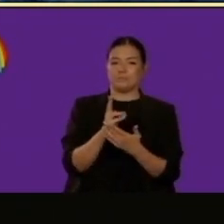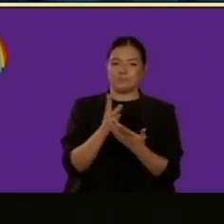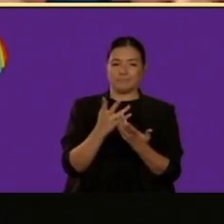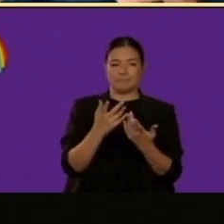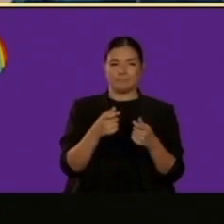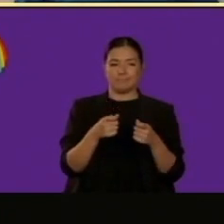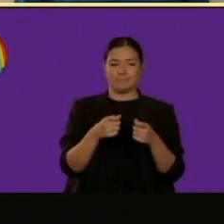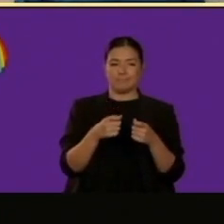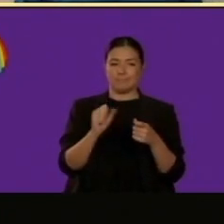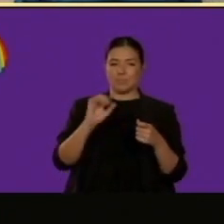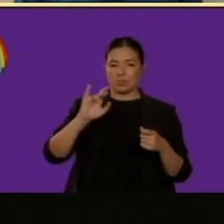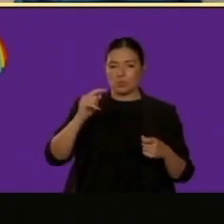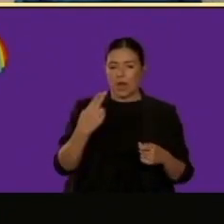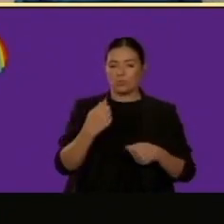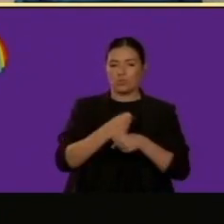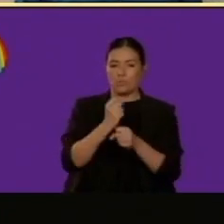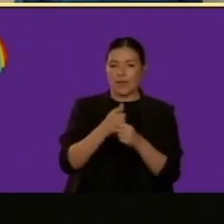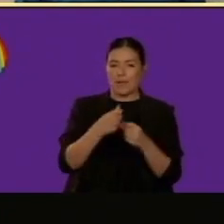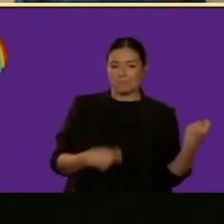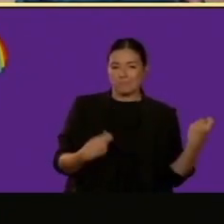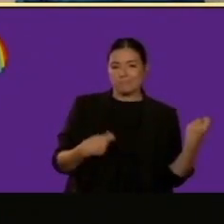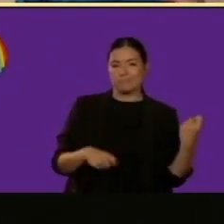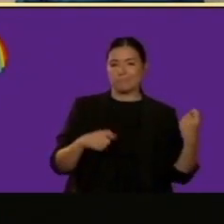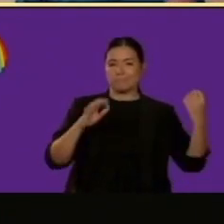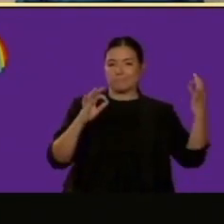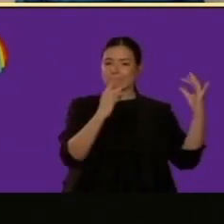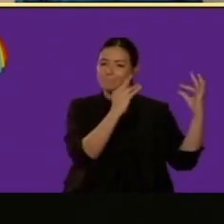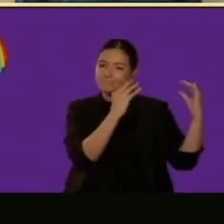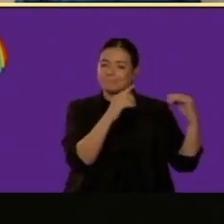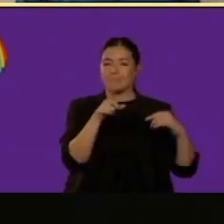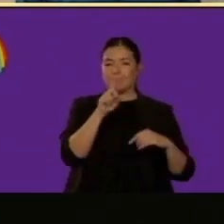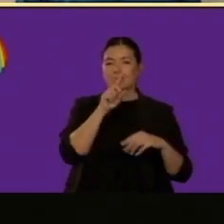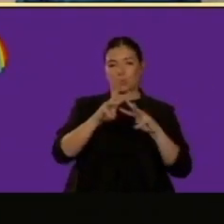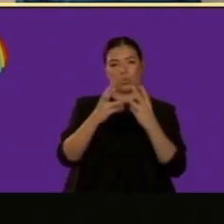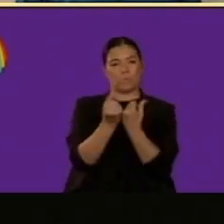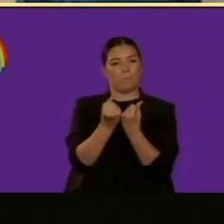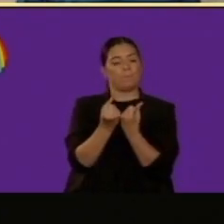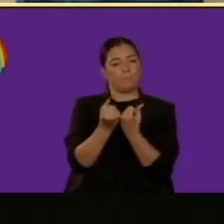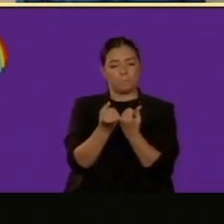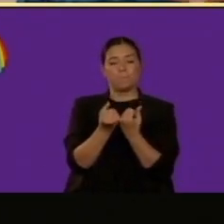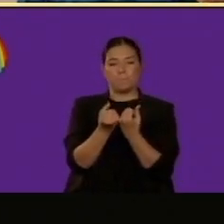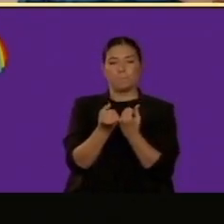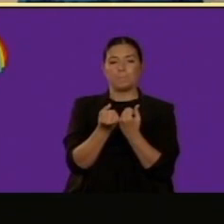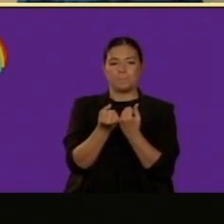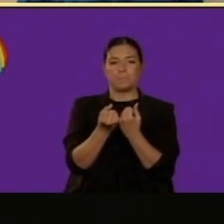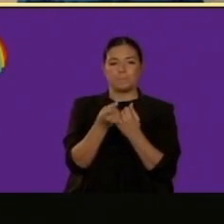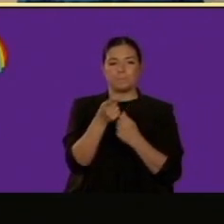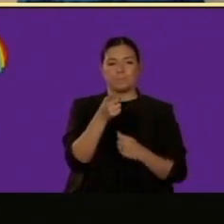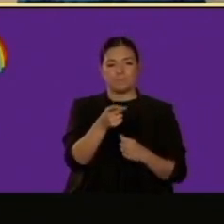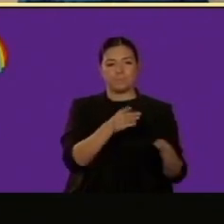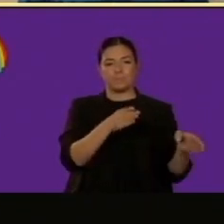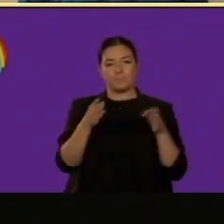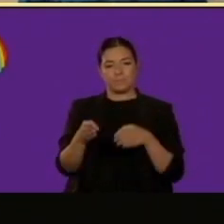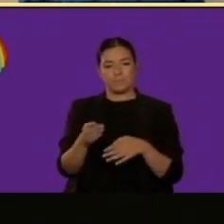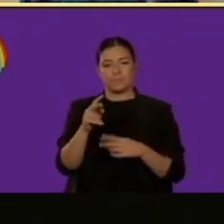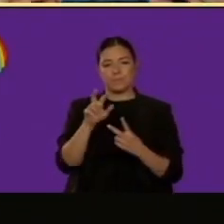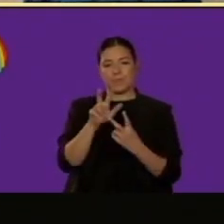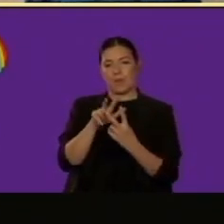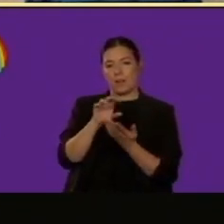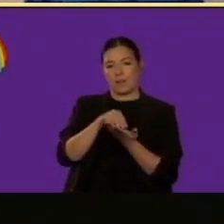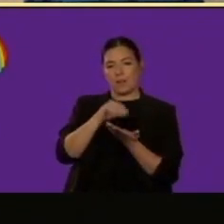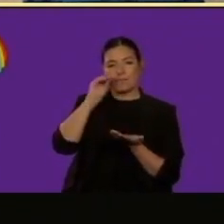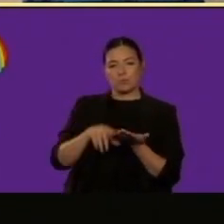media. This idea of introducing new cultures in the classroom within the activities that we design. The